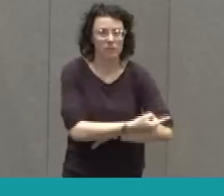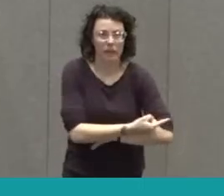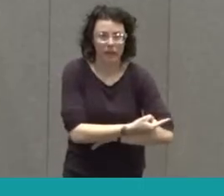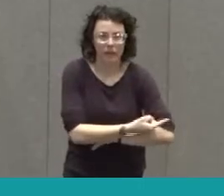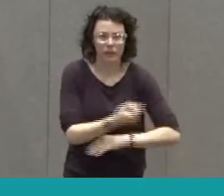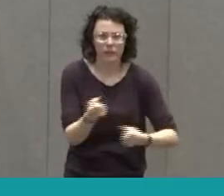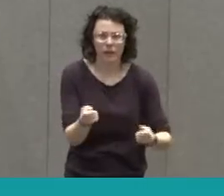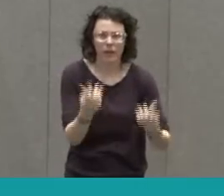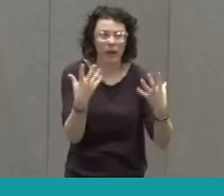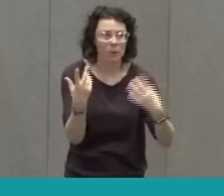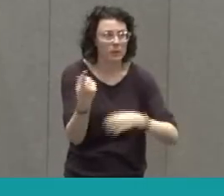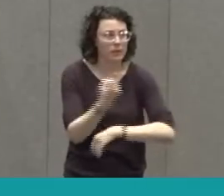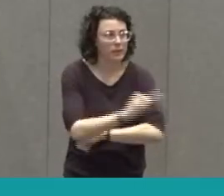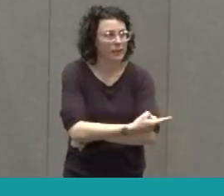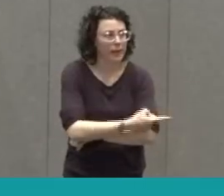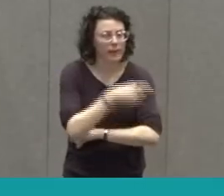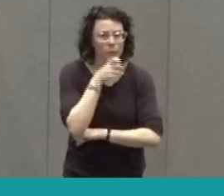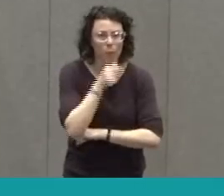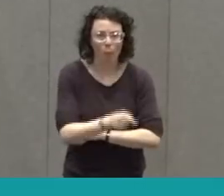out?